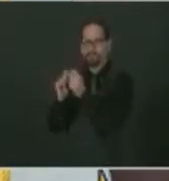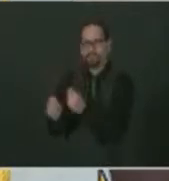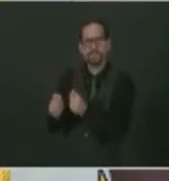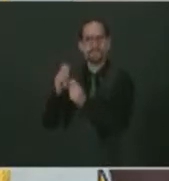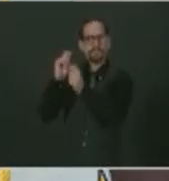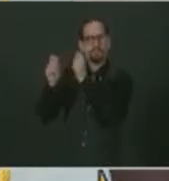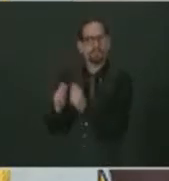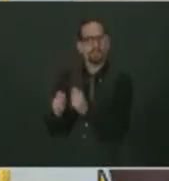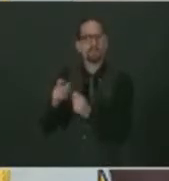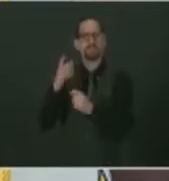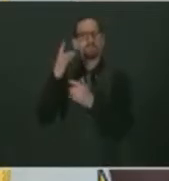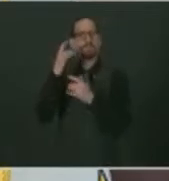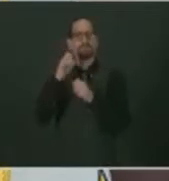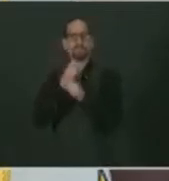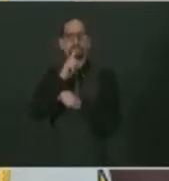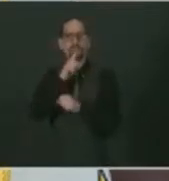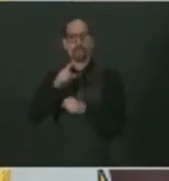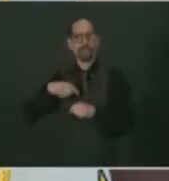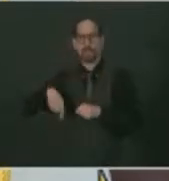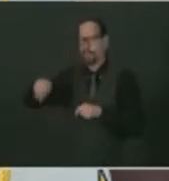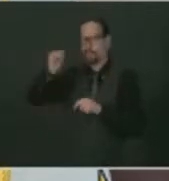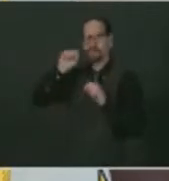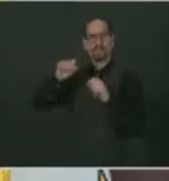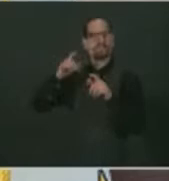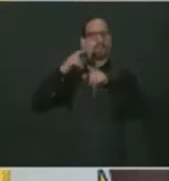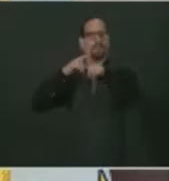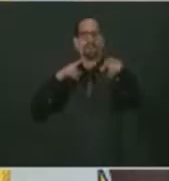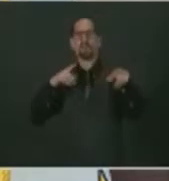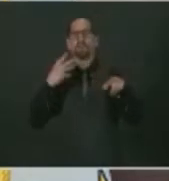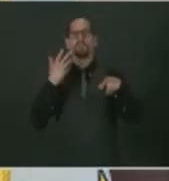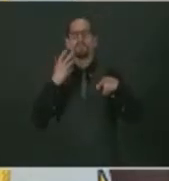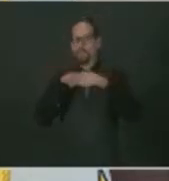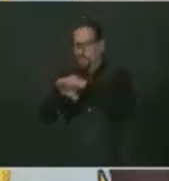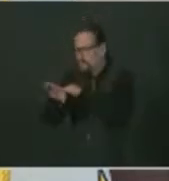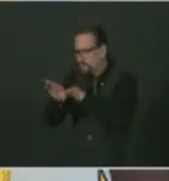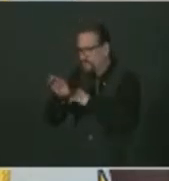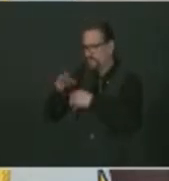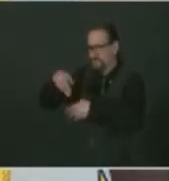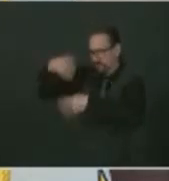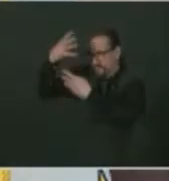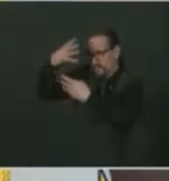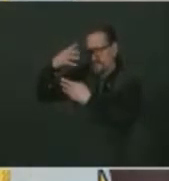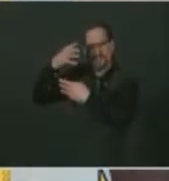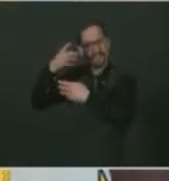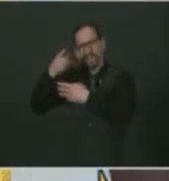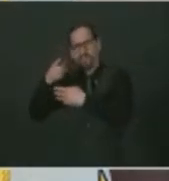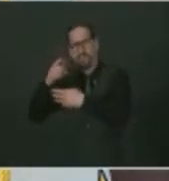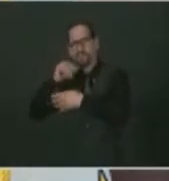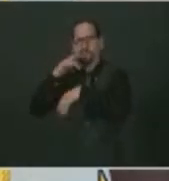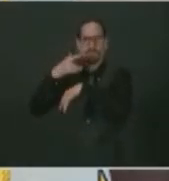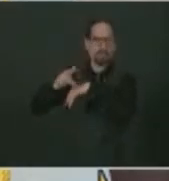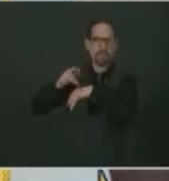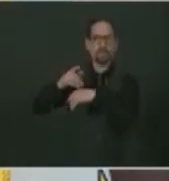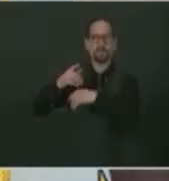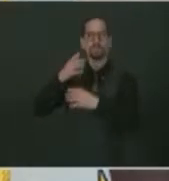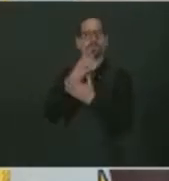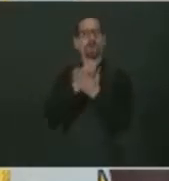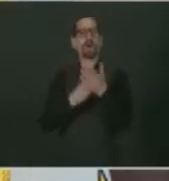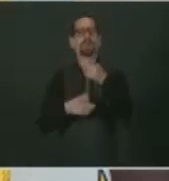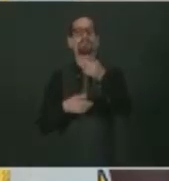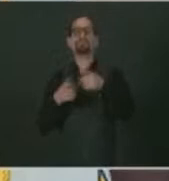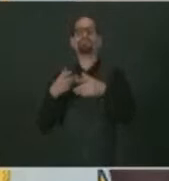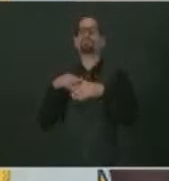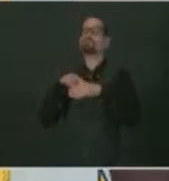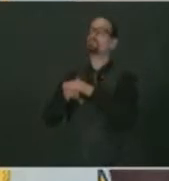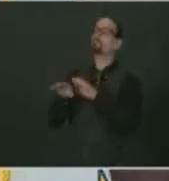have to go in and check to see if an appointment is available. Some people have been able to get an appointment on the first try. Others have had to go